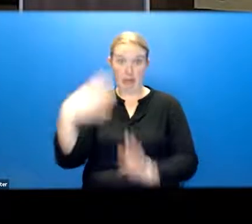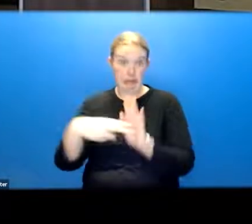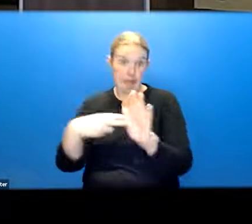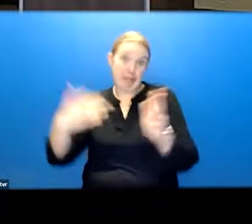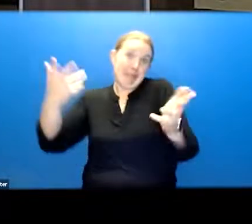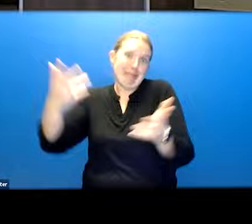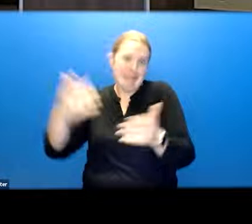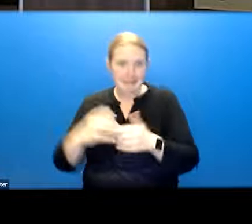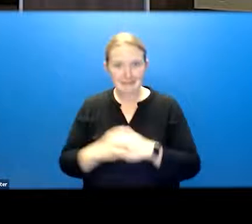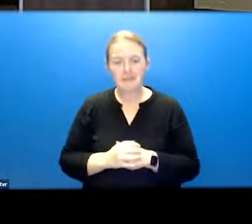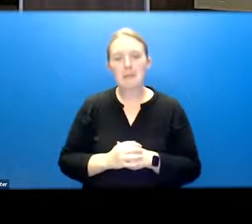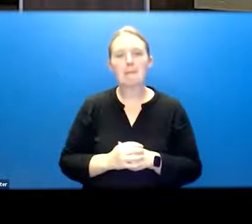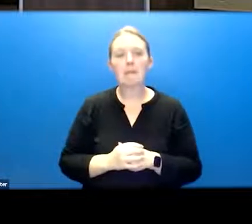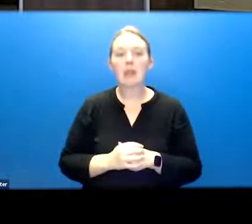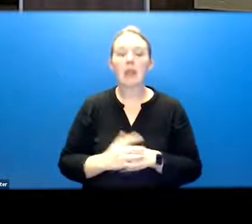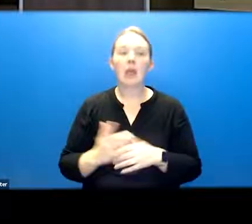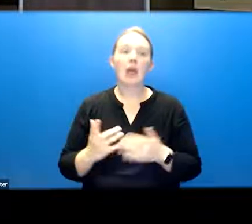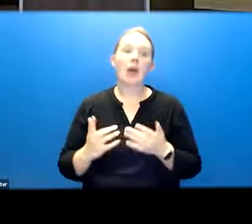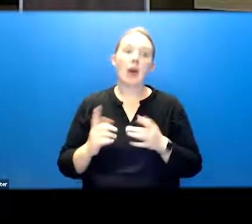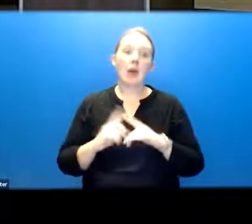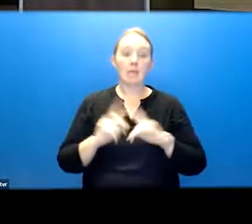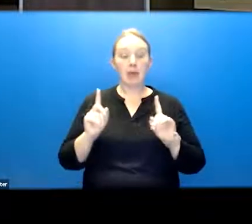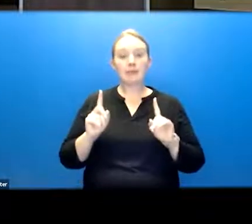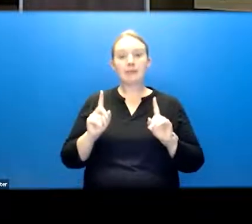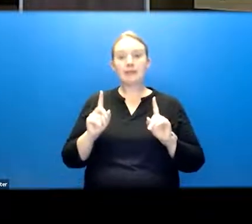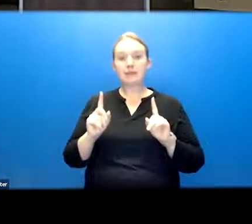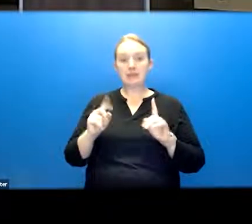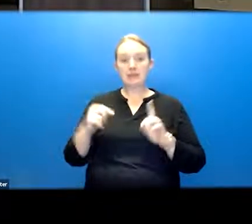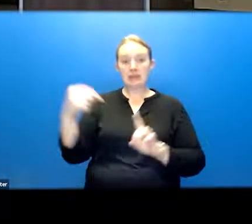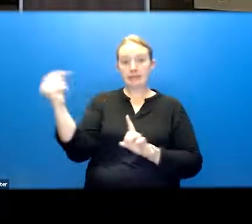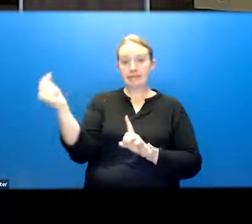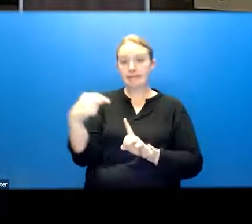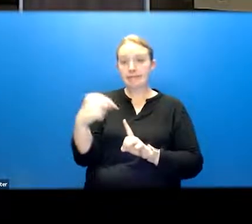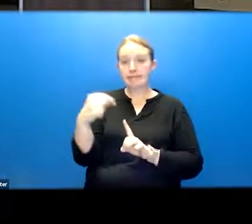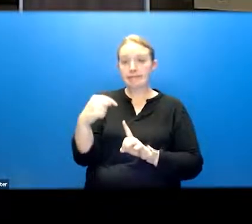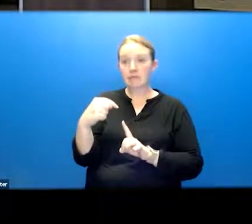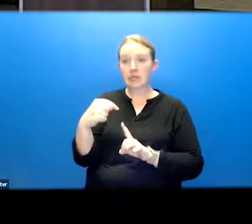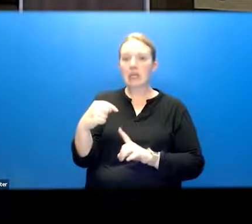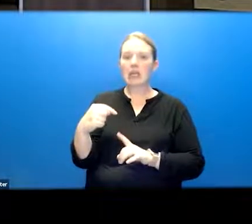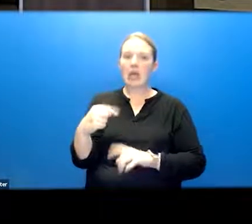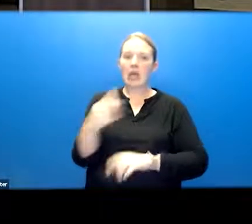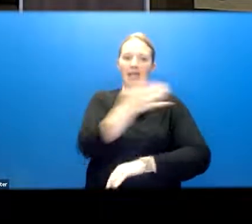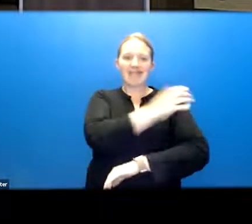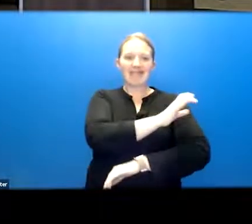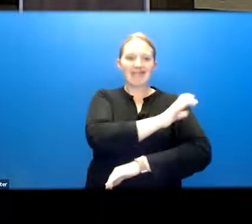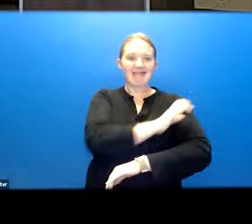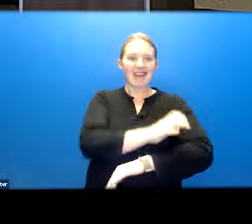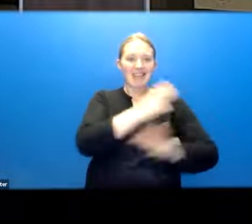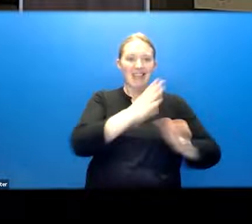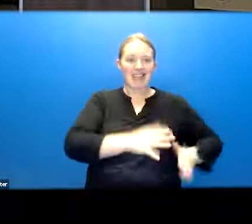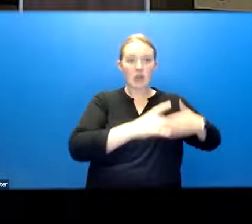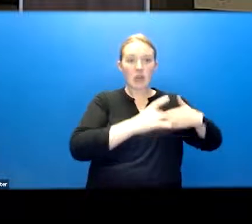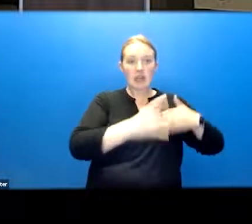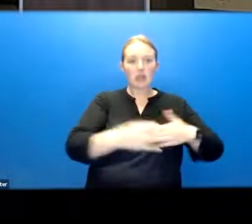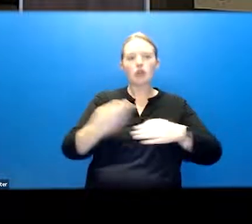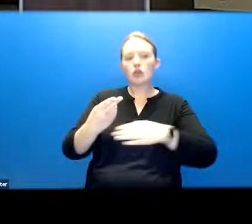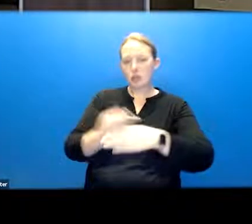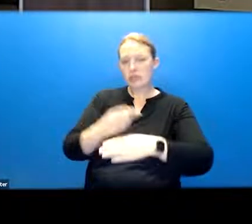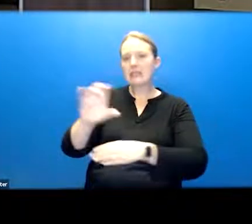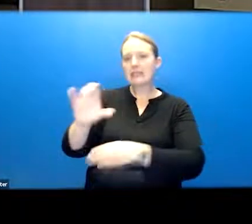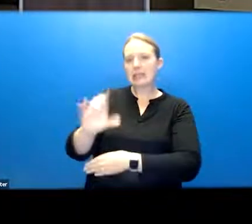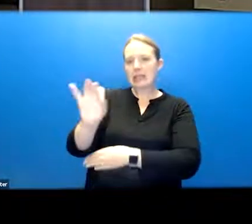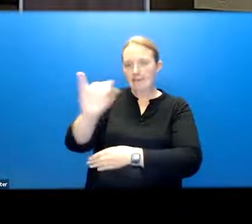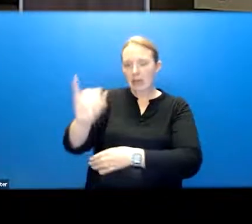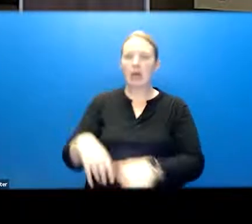did. And it is something that is clinician-led. It uses the CFI. It uses